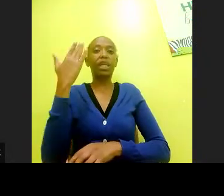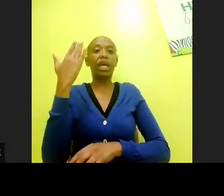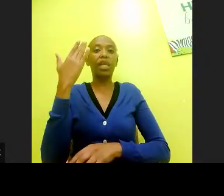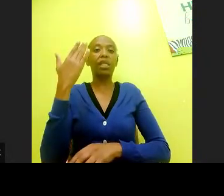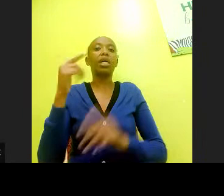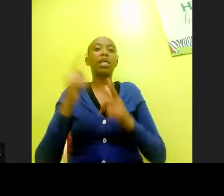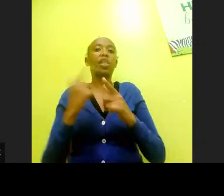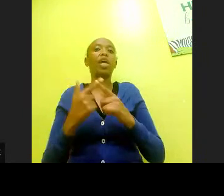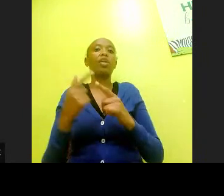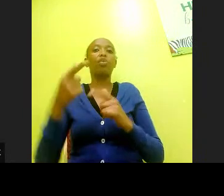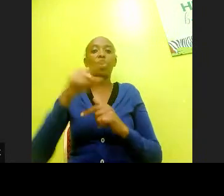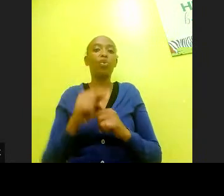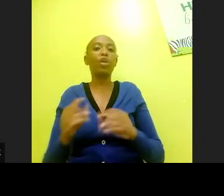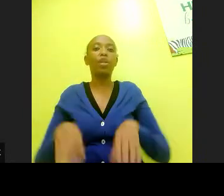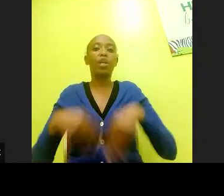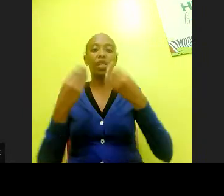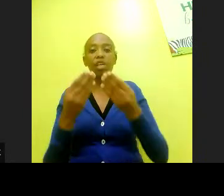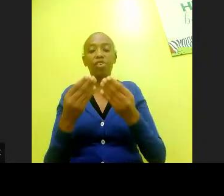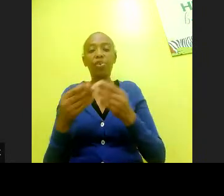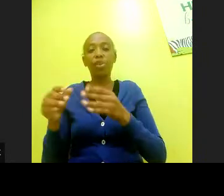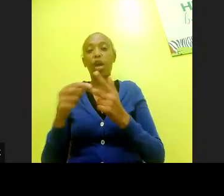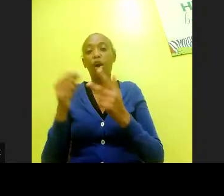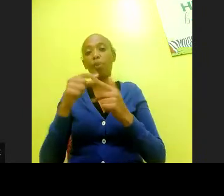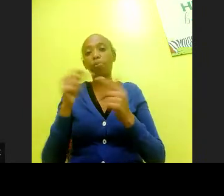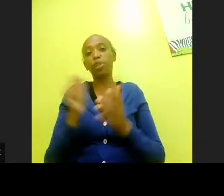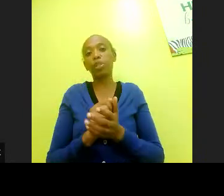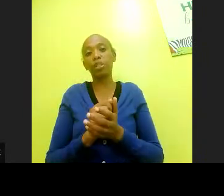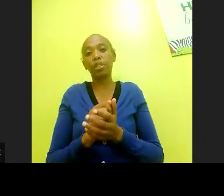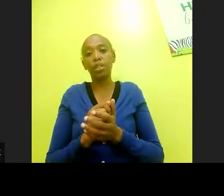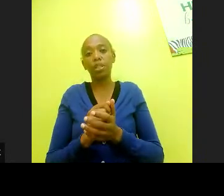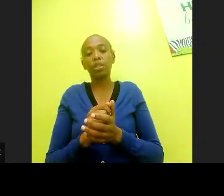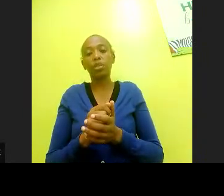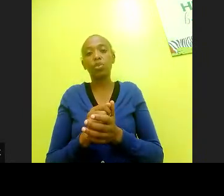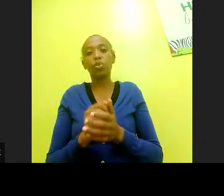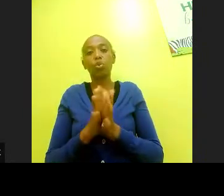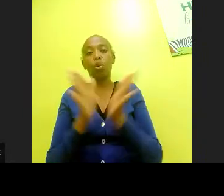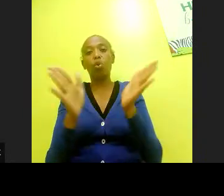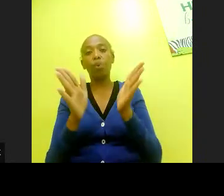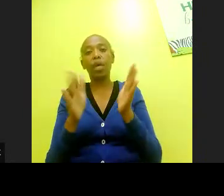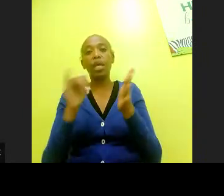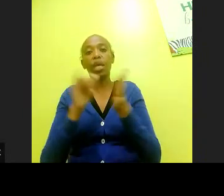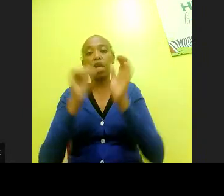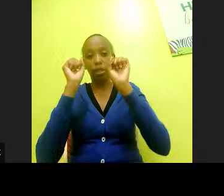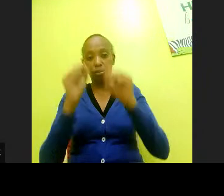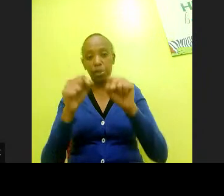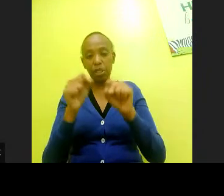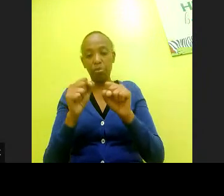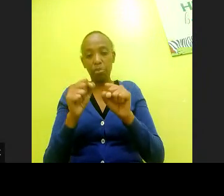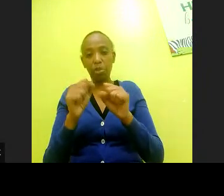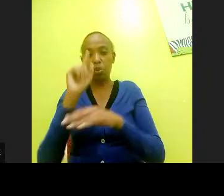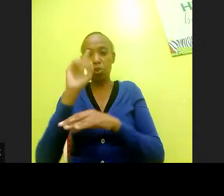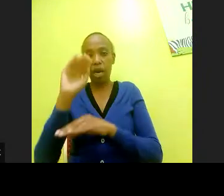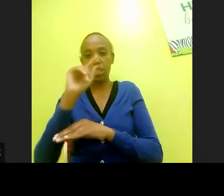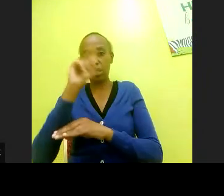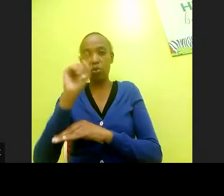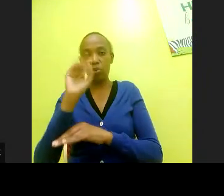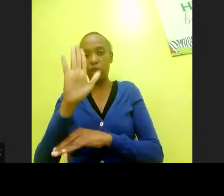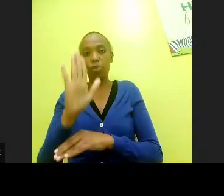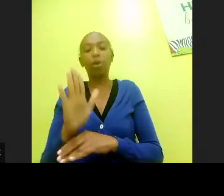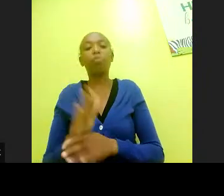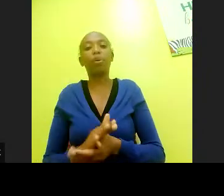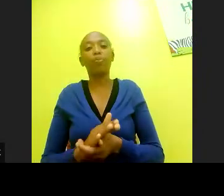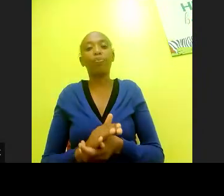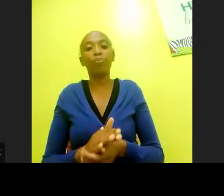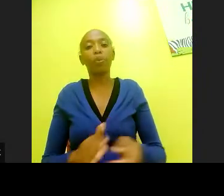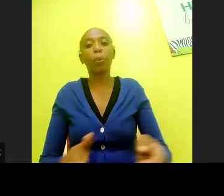then give you the option to unmute so that you could be able to ask your questions